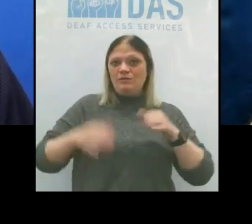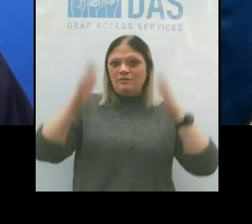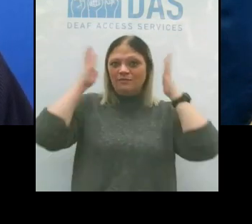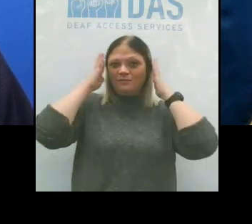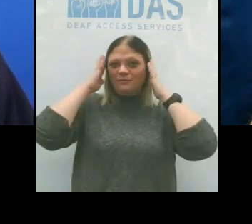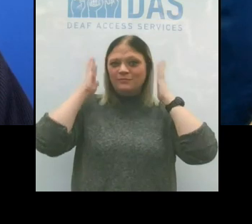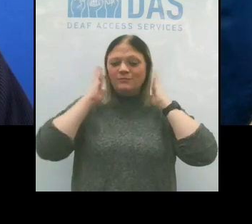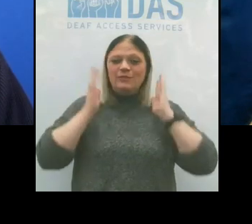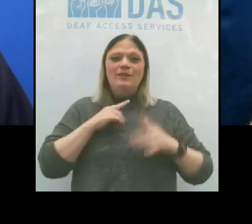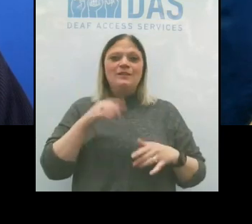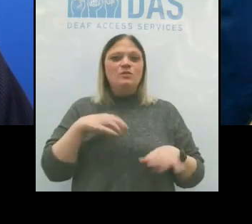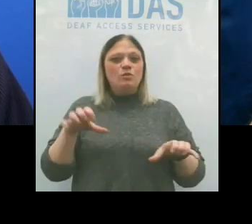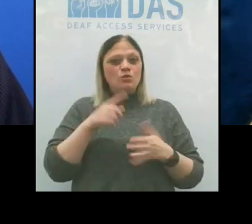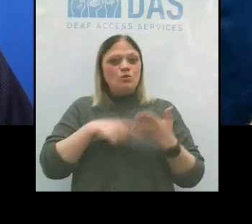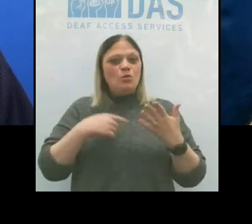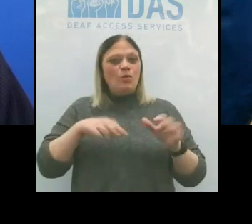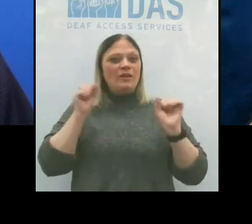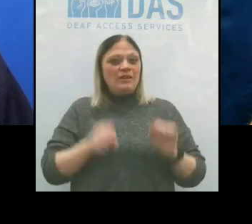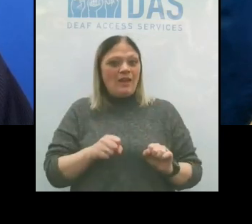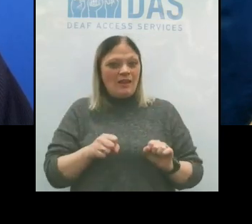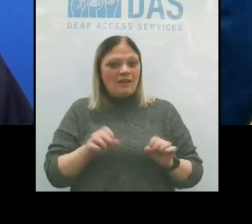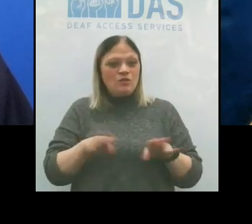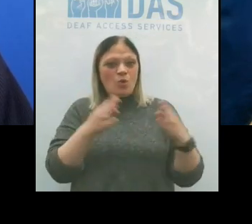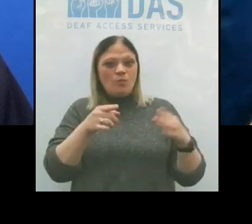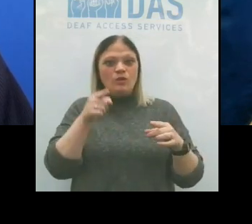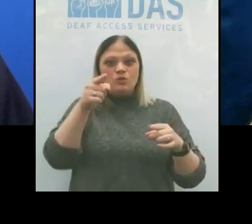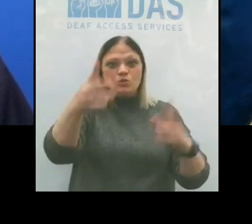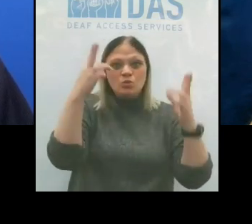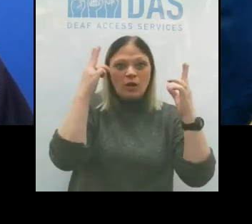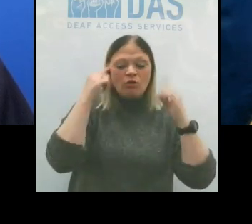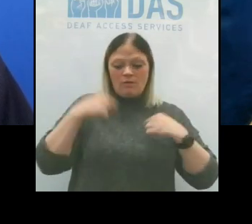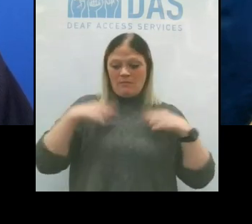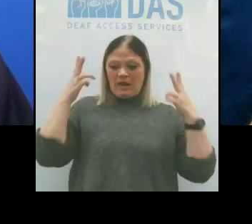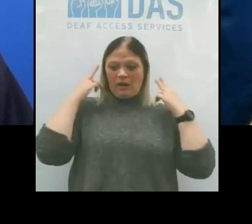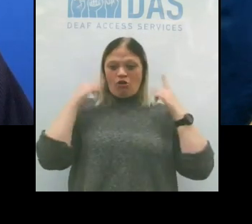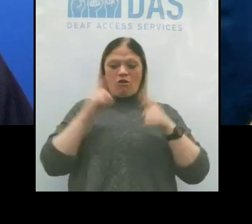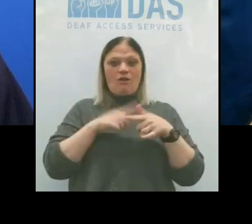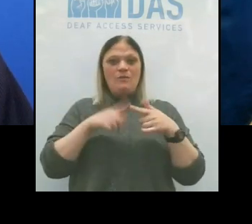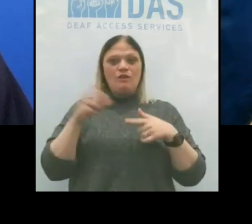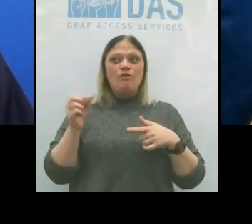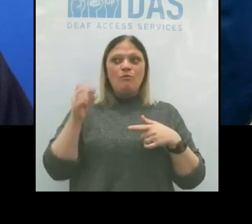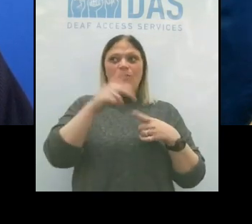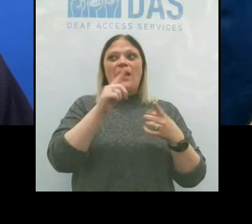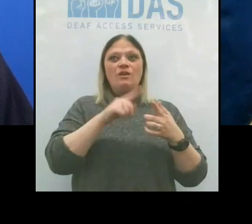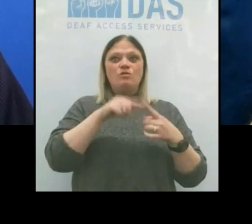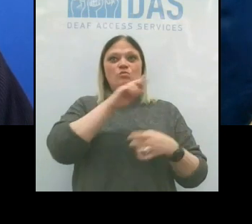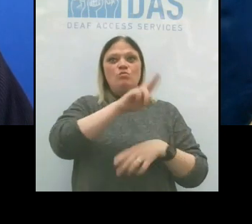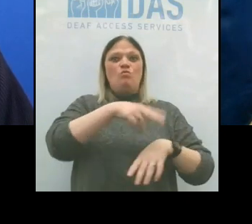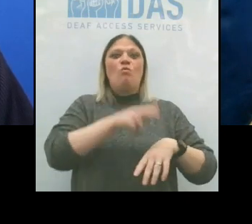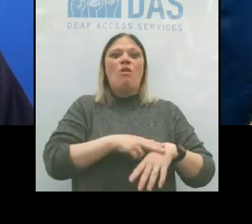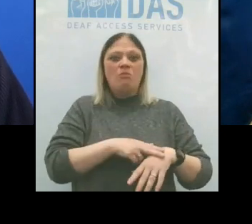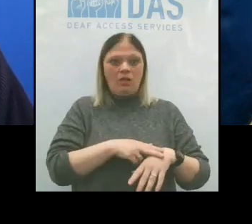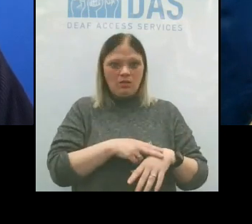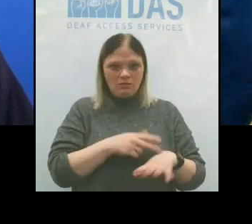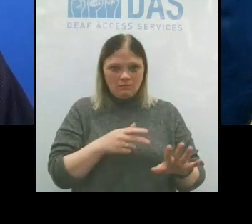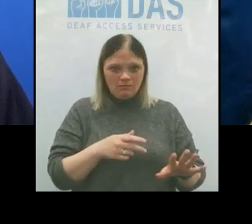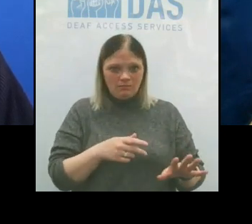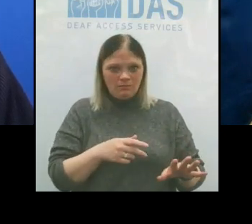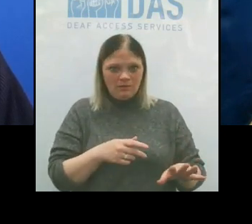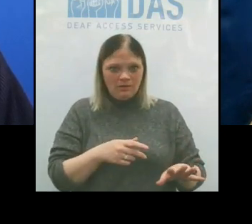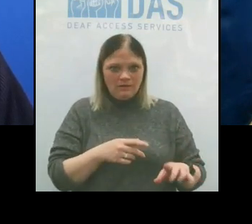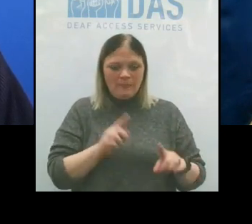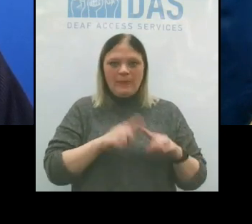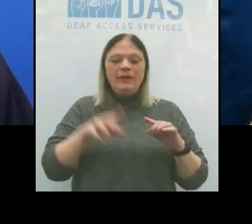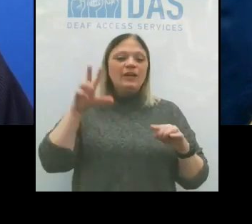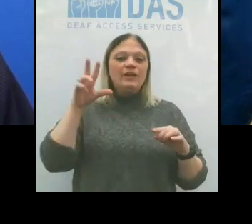what we can to reopen it so I can get a haircut, you can get a haircut, we can go back to more of what is normal, but know that